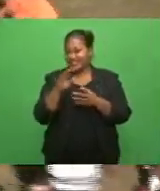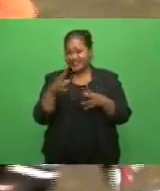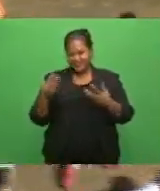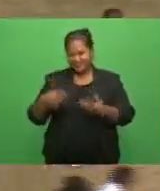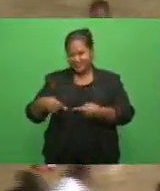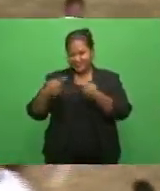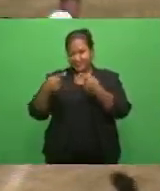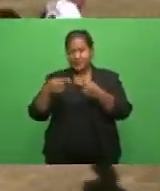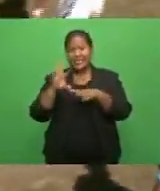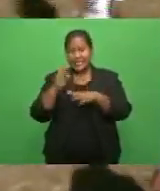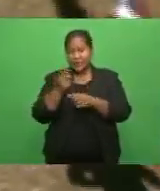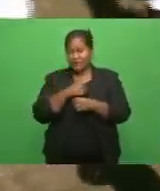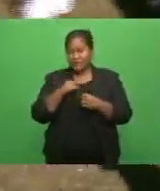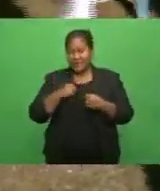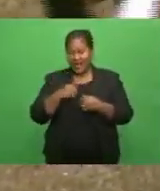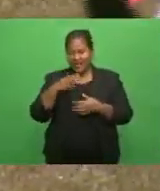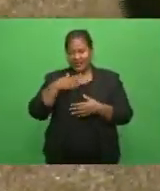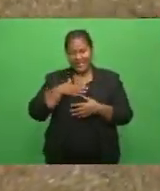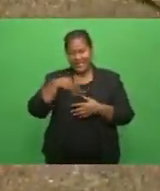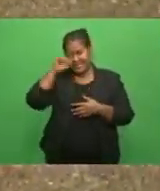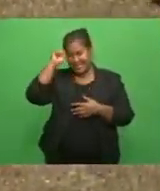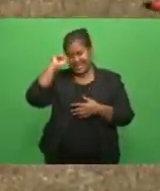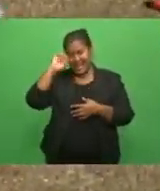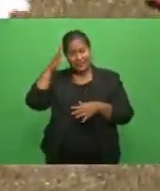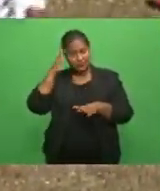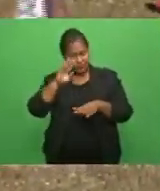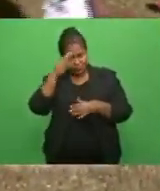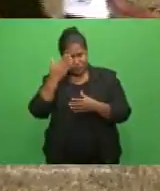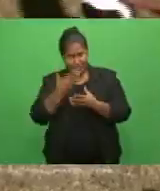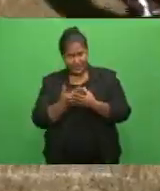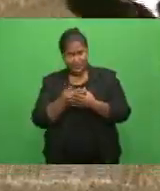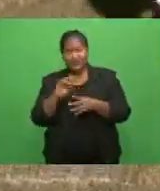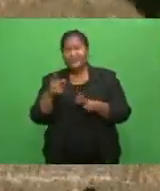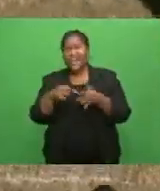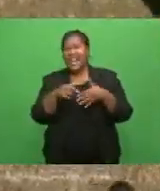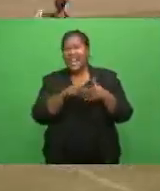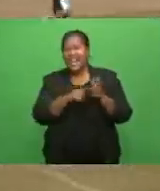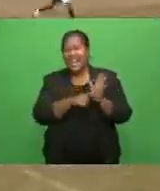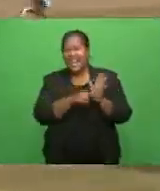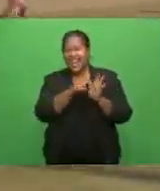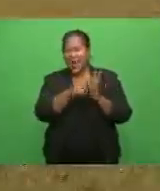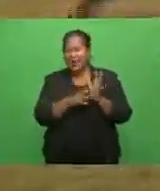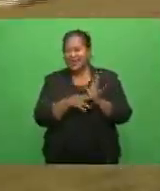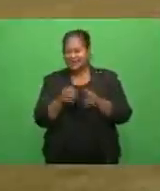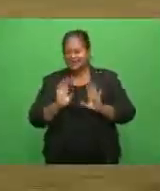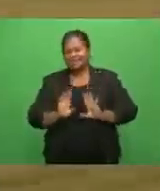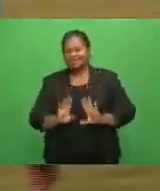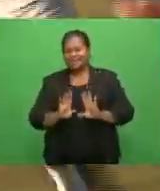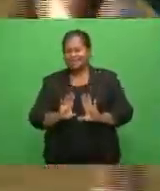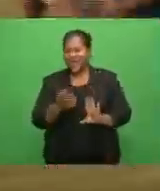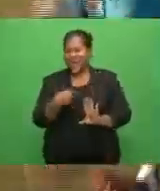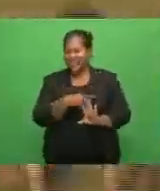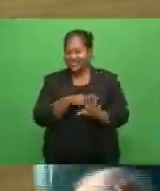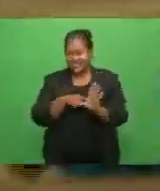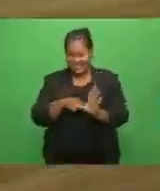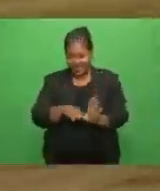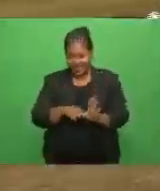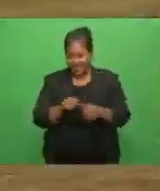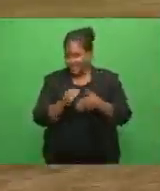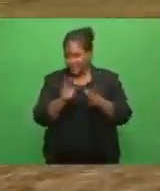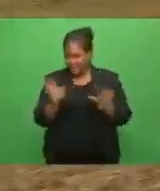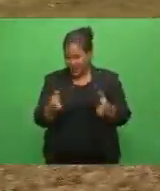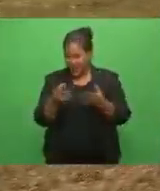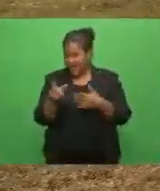from school, like Leon and Away, our halfback, boosting us young players, and not only